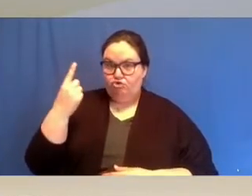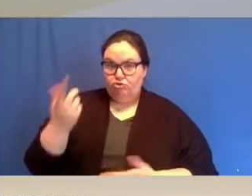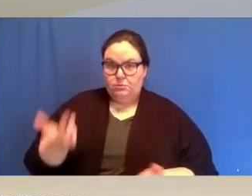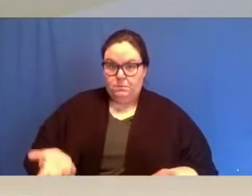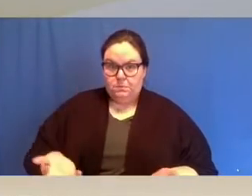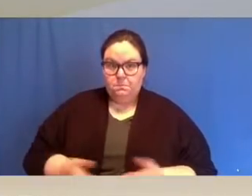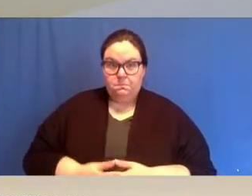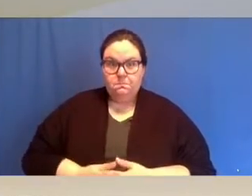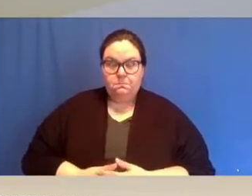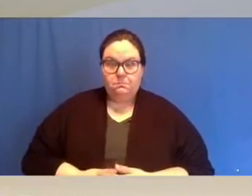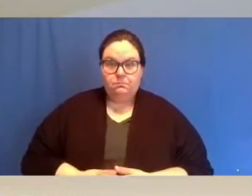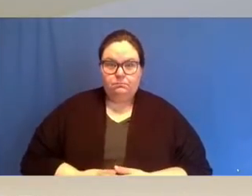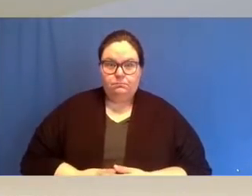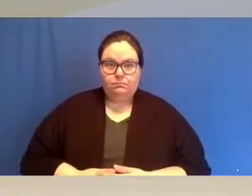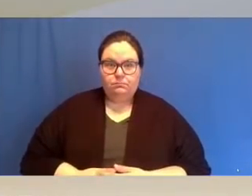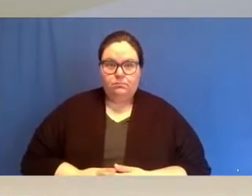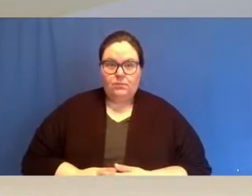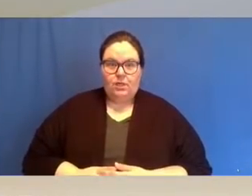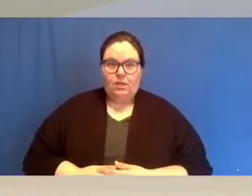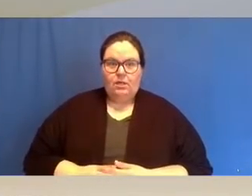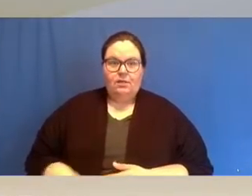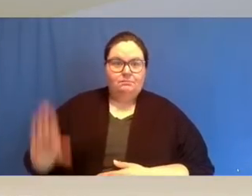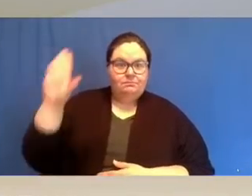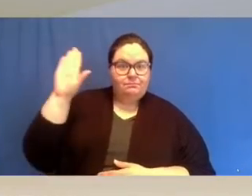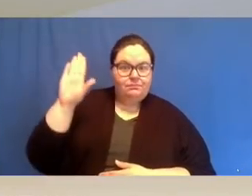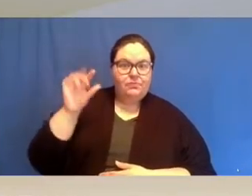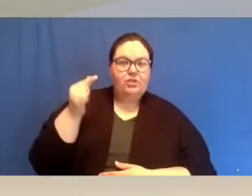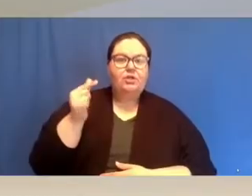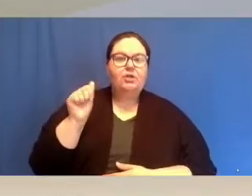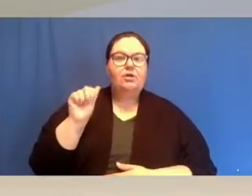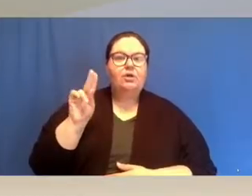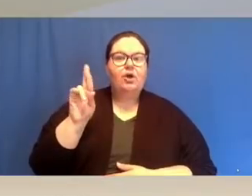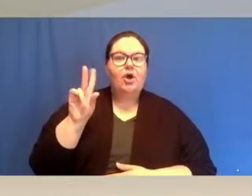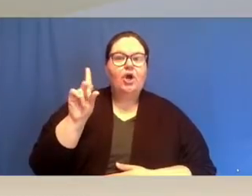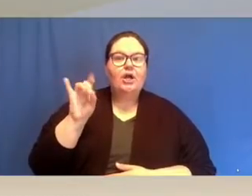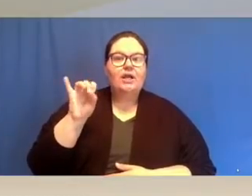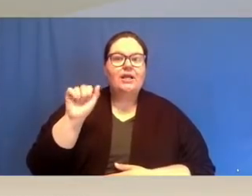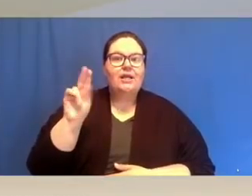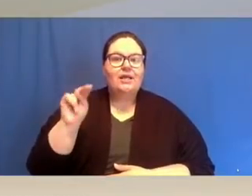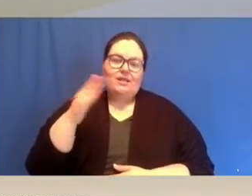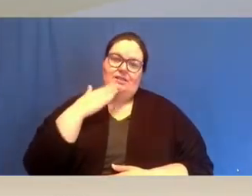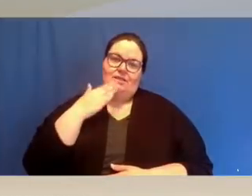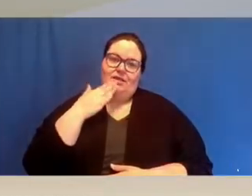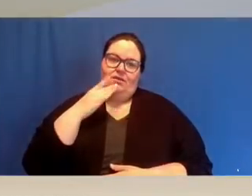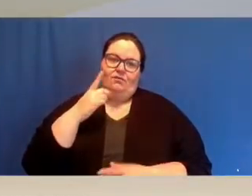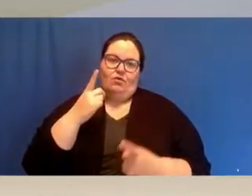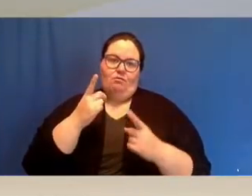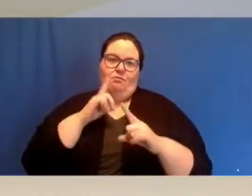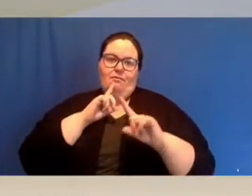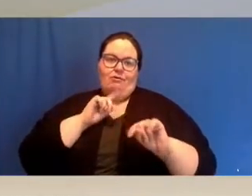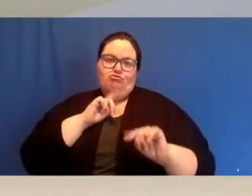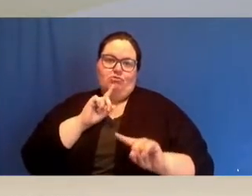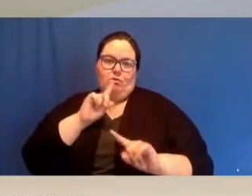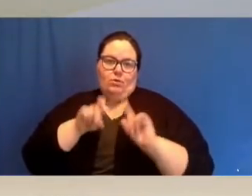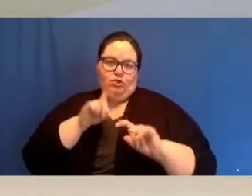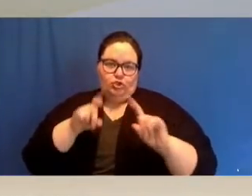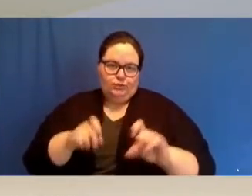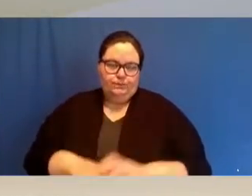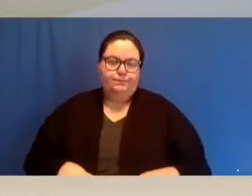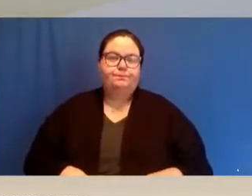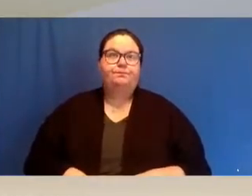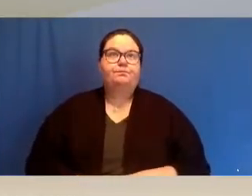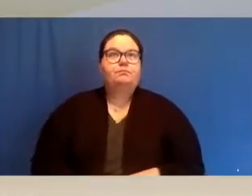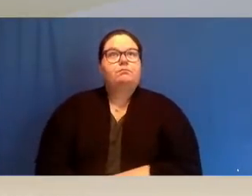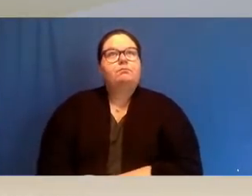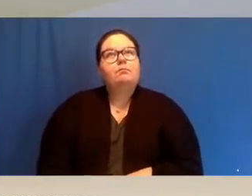start. I guess Dr. Morrison. Hi, Dave Stewart from The Guardian. Thank you as always for taking your questions. I guess